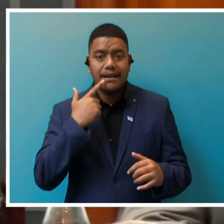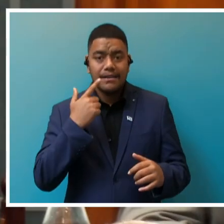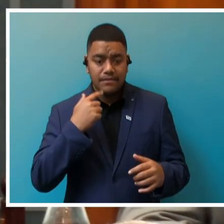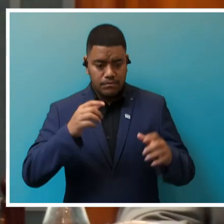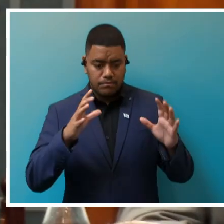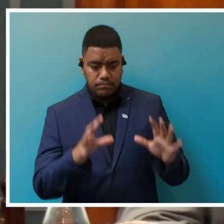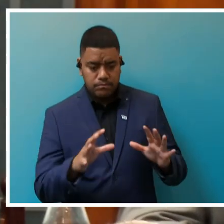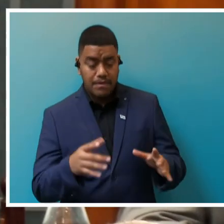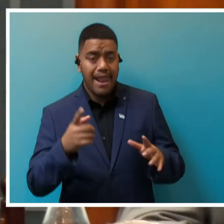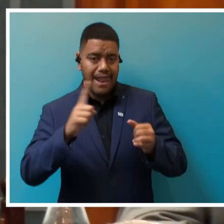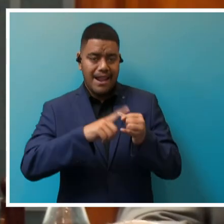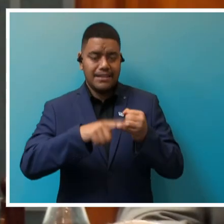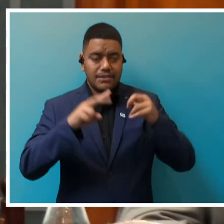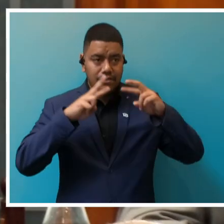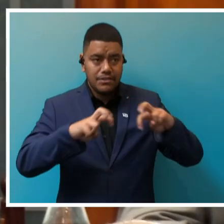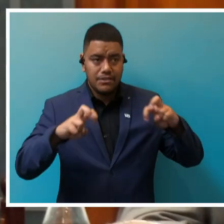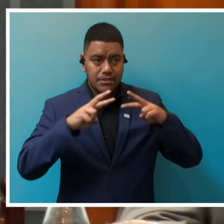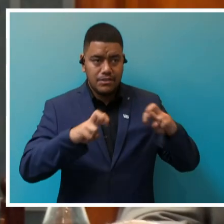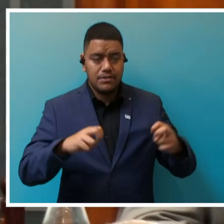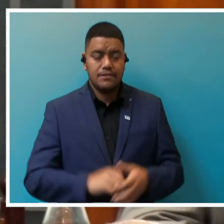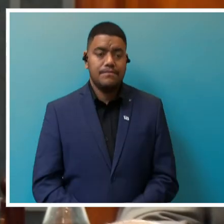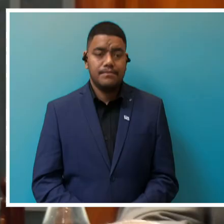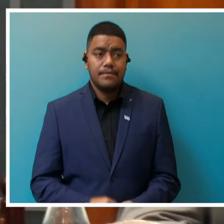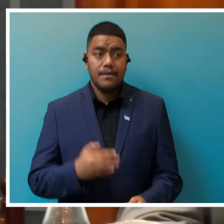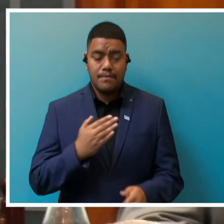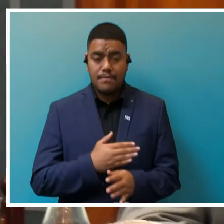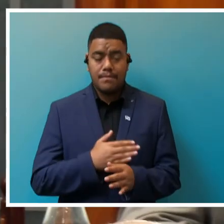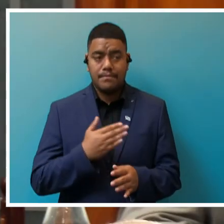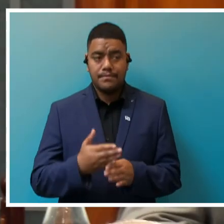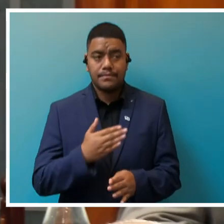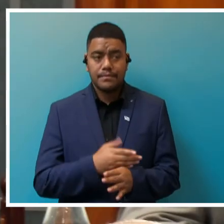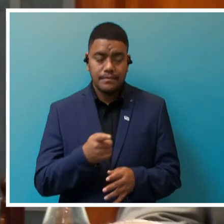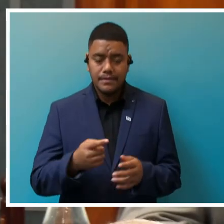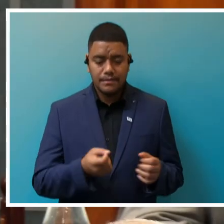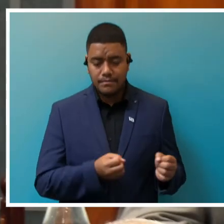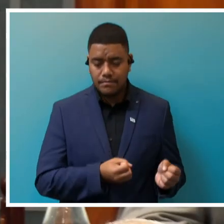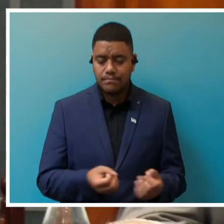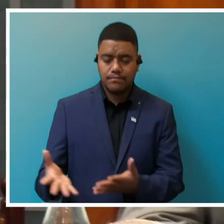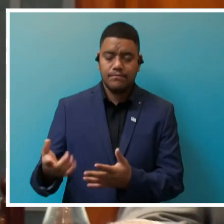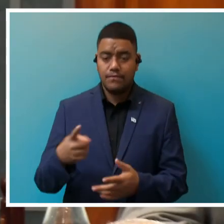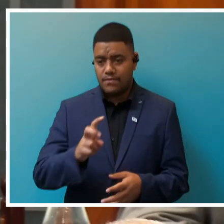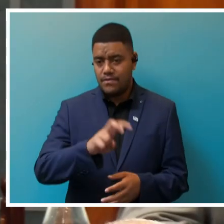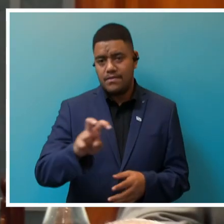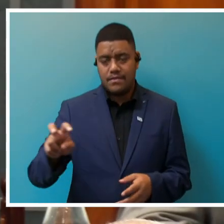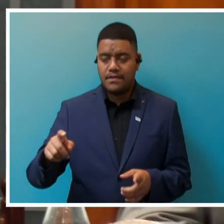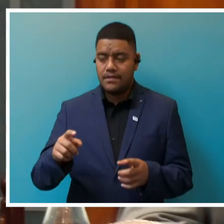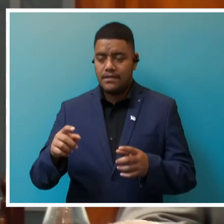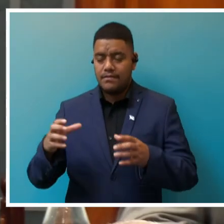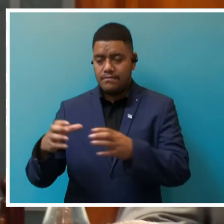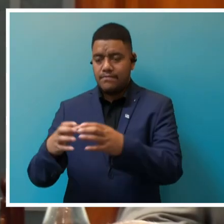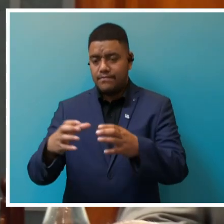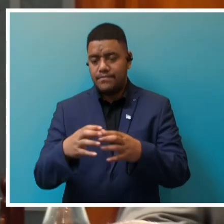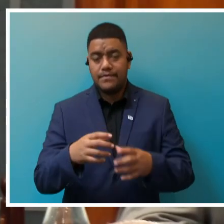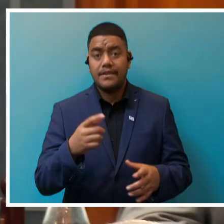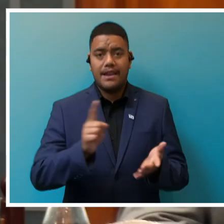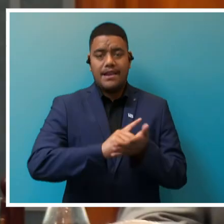last researches that were required before the stock were ready to be released to multiplication stations and later to